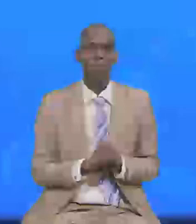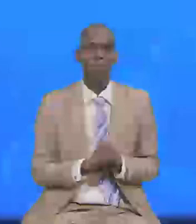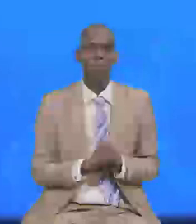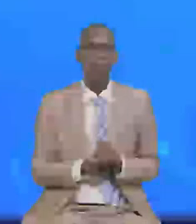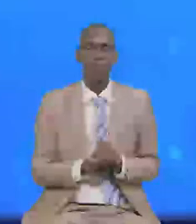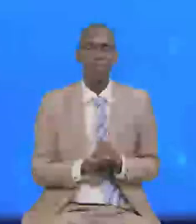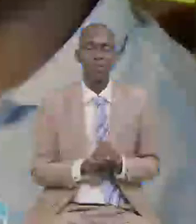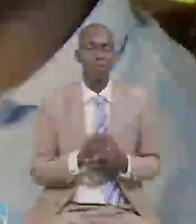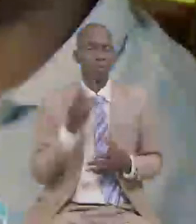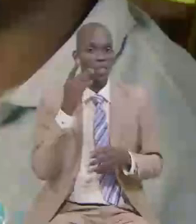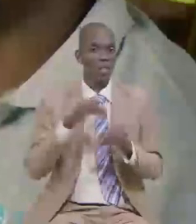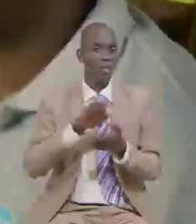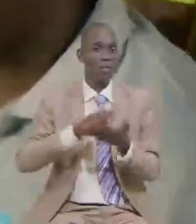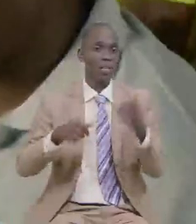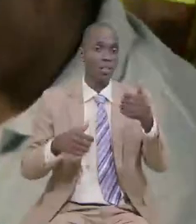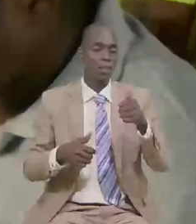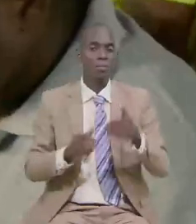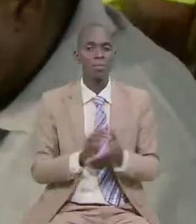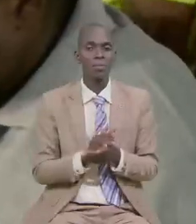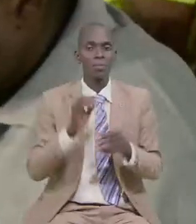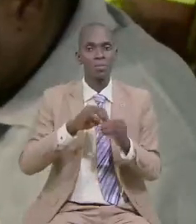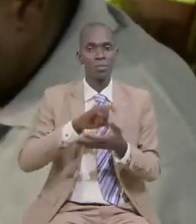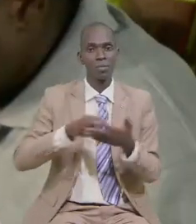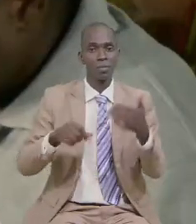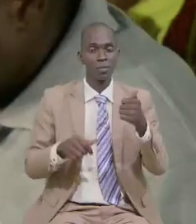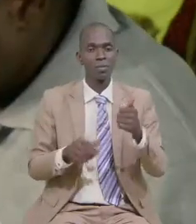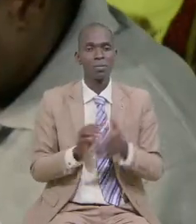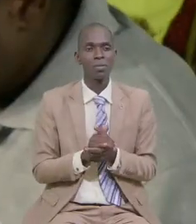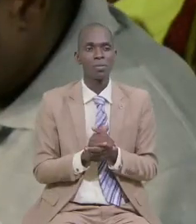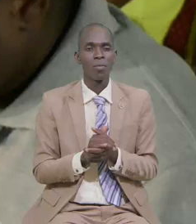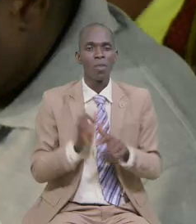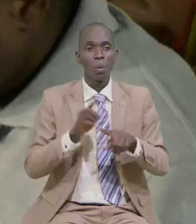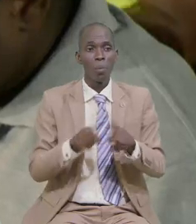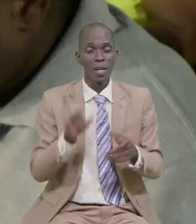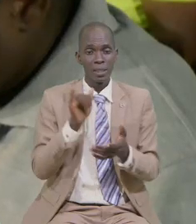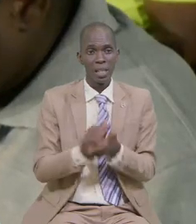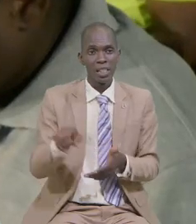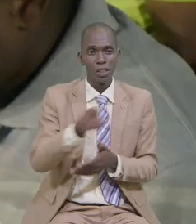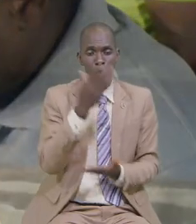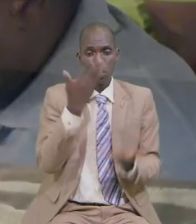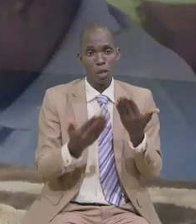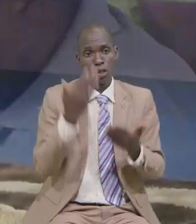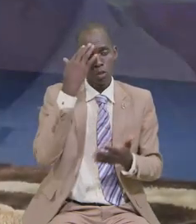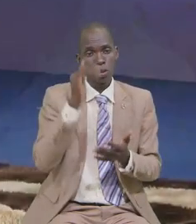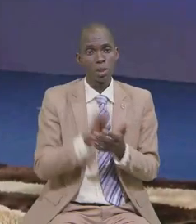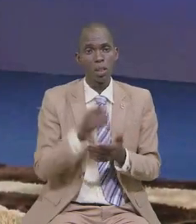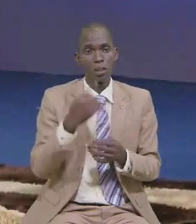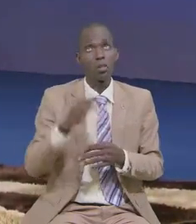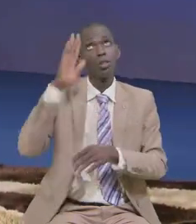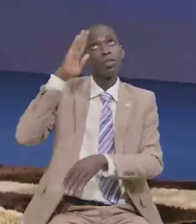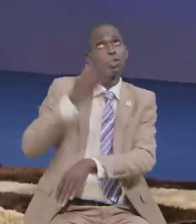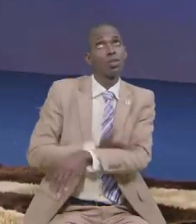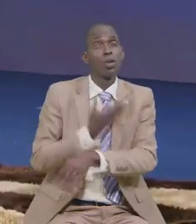Look at verse 10. In verse 10 it says, but that ye may know that the Son of Man has